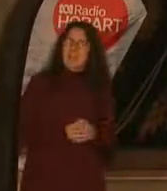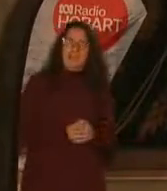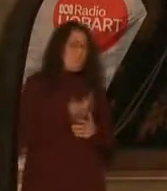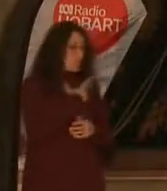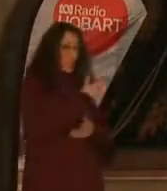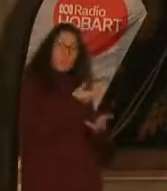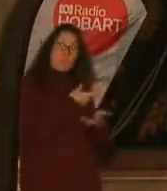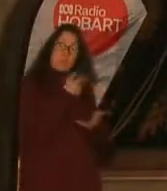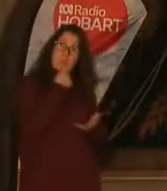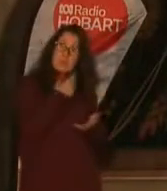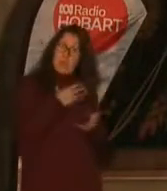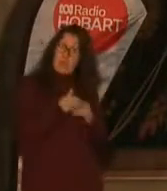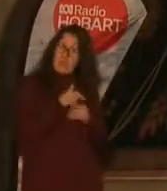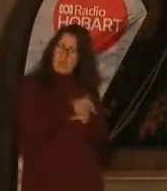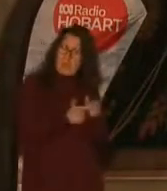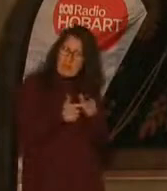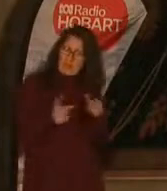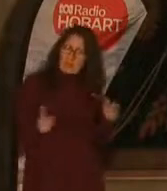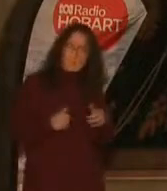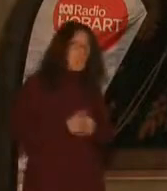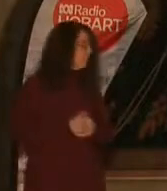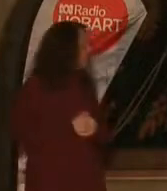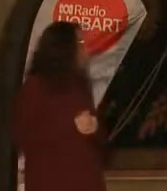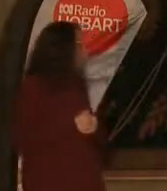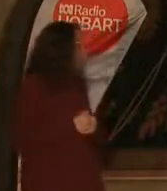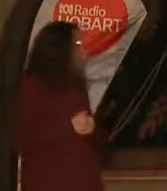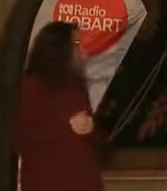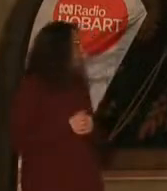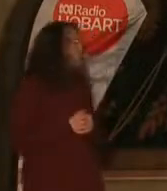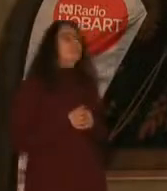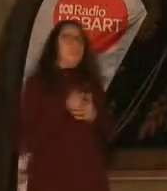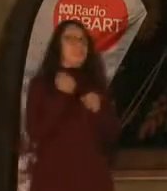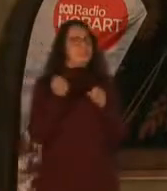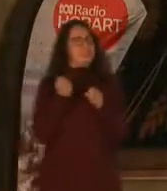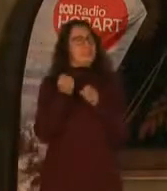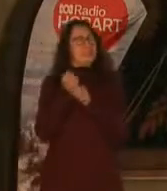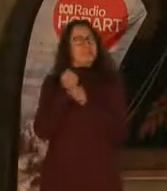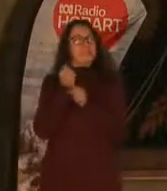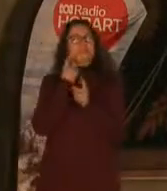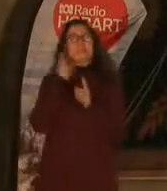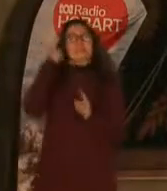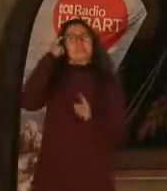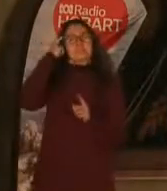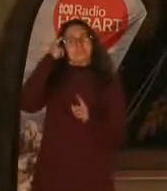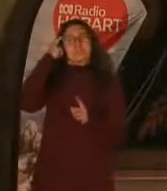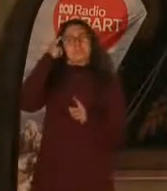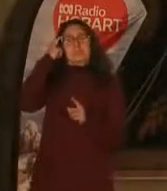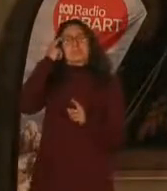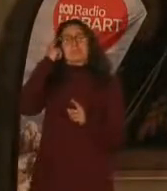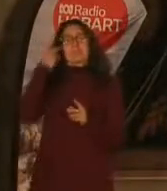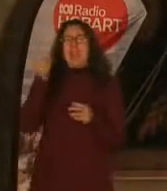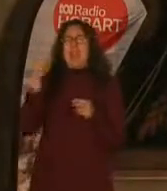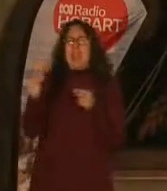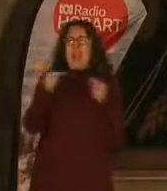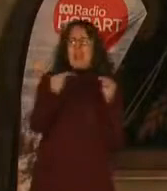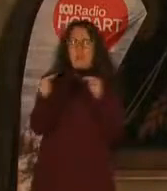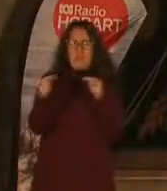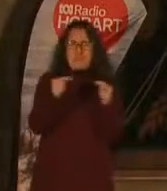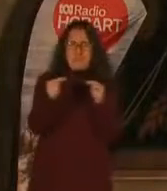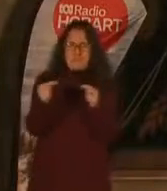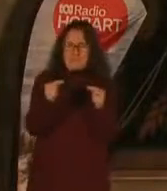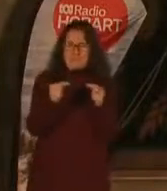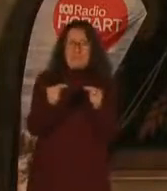this? I just want to, it brings to mind the idea that somehow when all these arguments are happening, is the idea that somehow